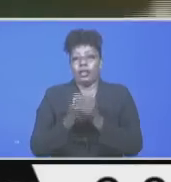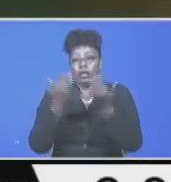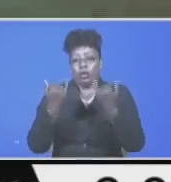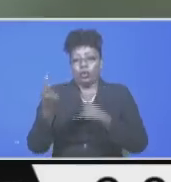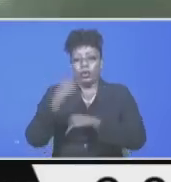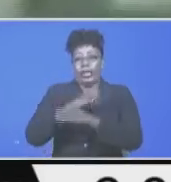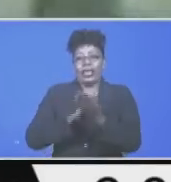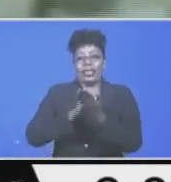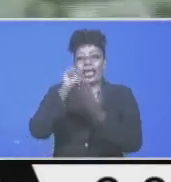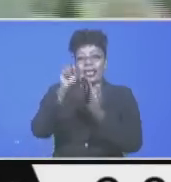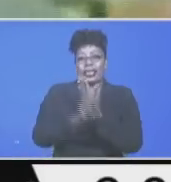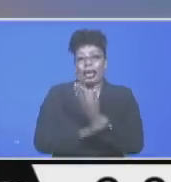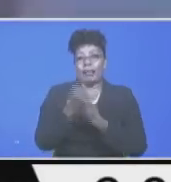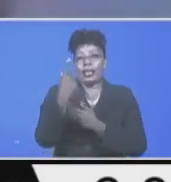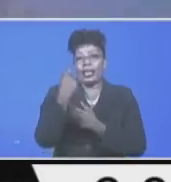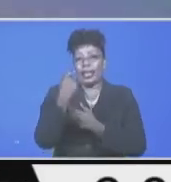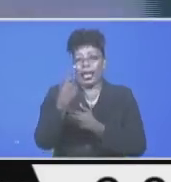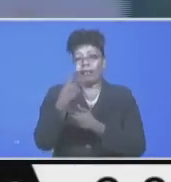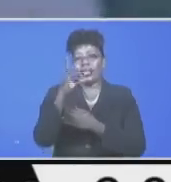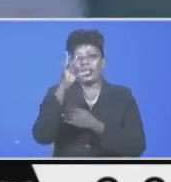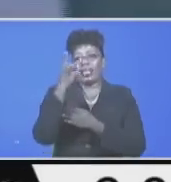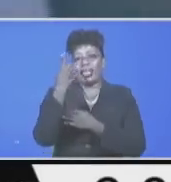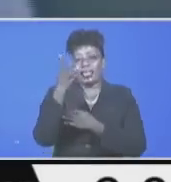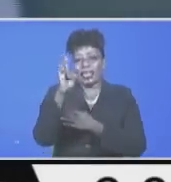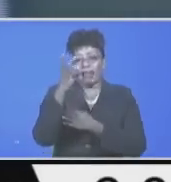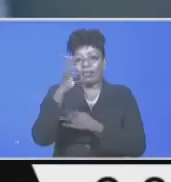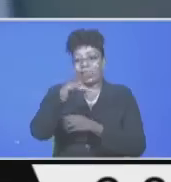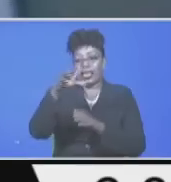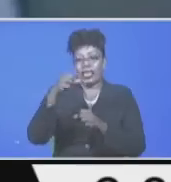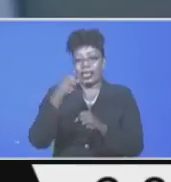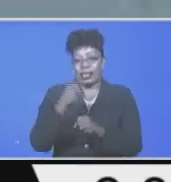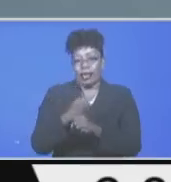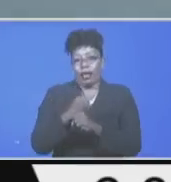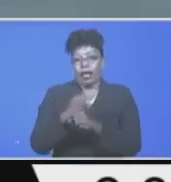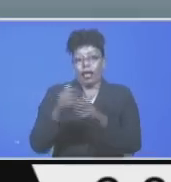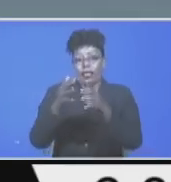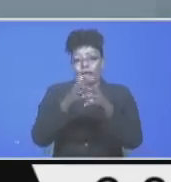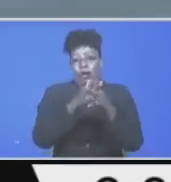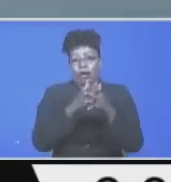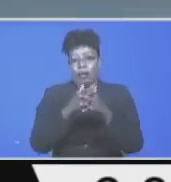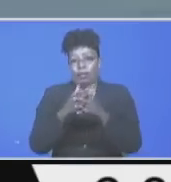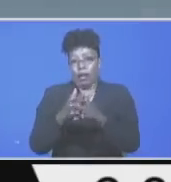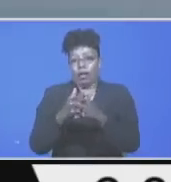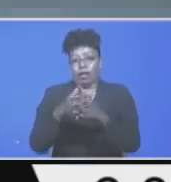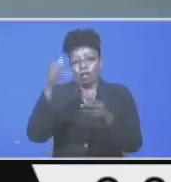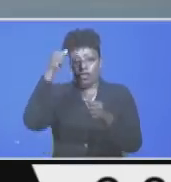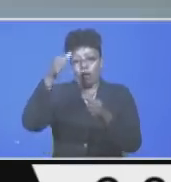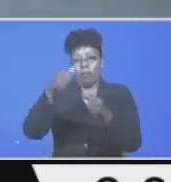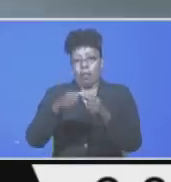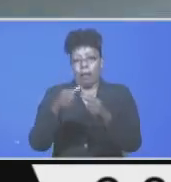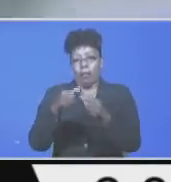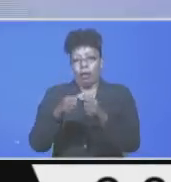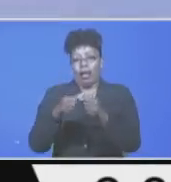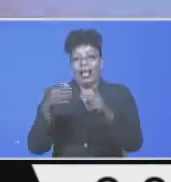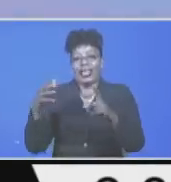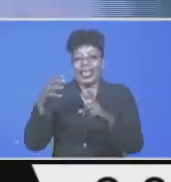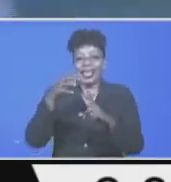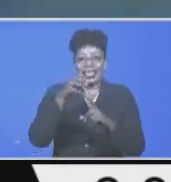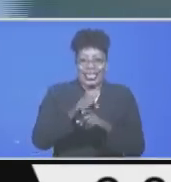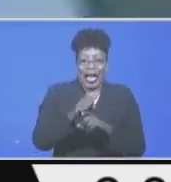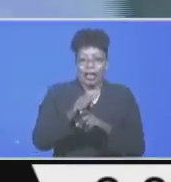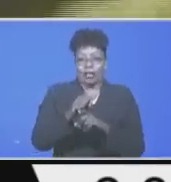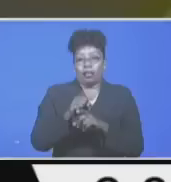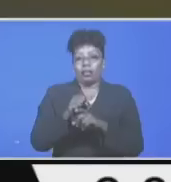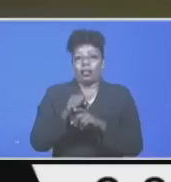Today, September 11th, marks the 17th year that America commemorates the anniversary of the September 11th attacks at the World Trade Center in New York and in